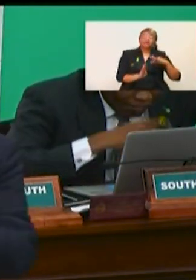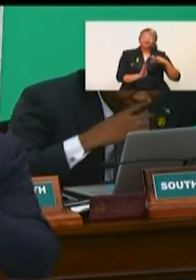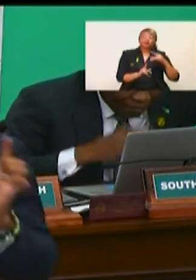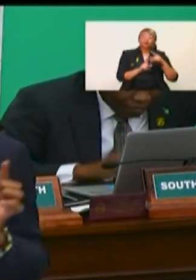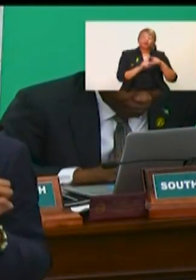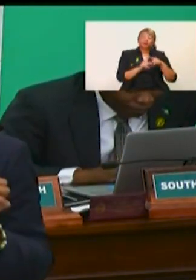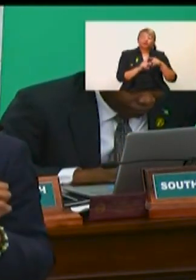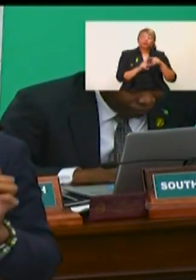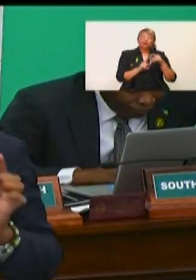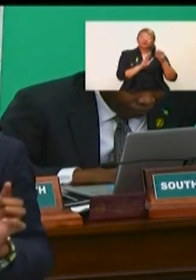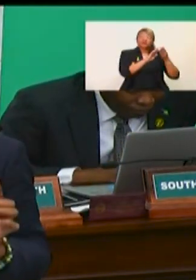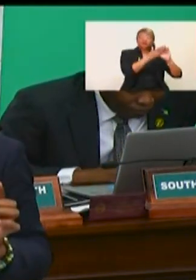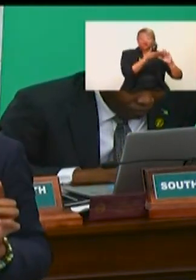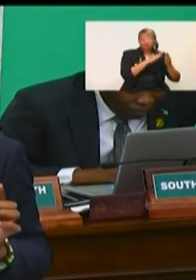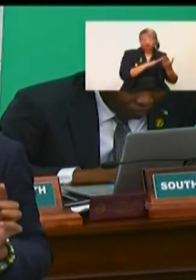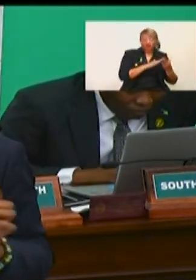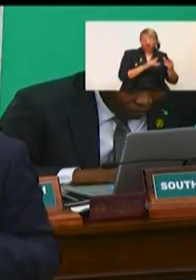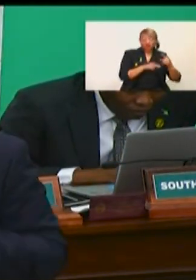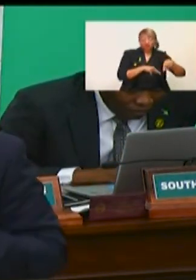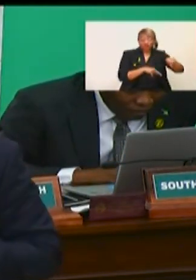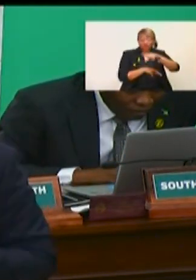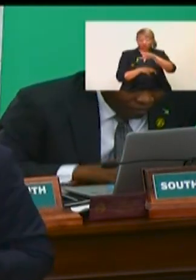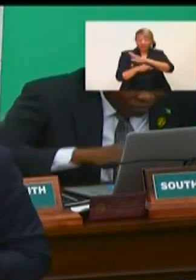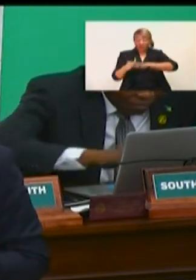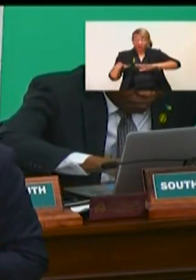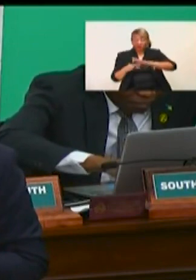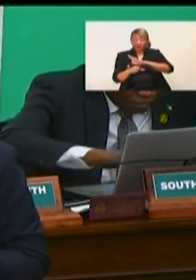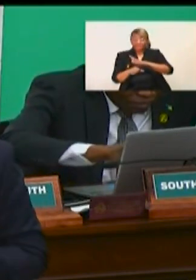to Bay Street and the surrounding areas. But